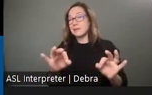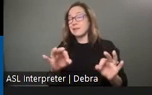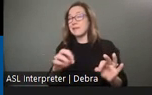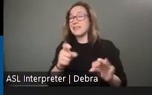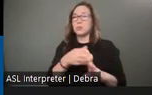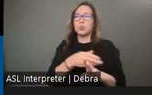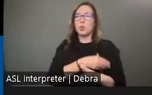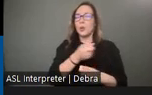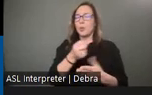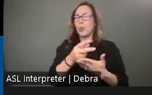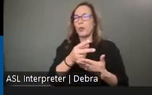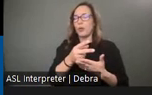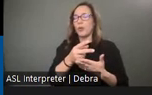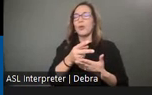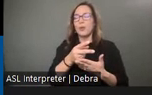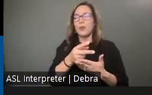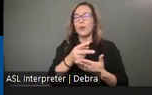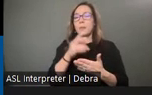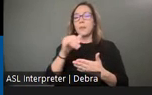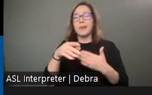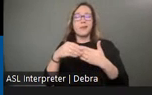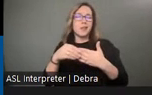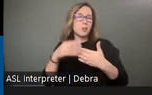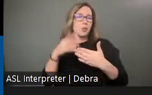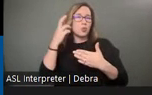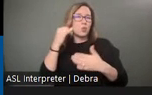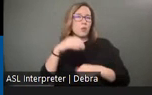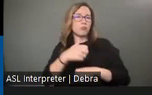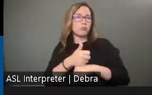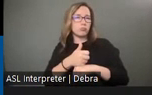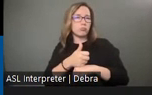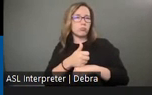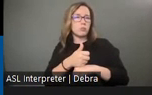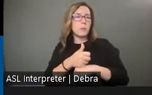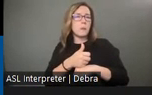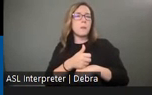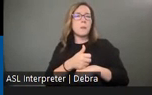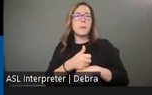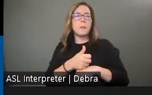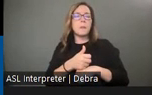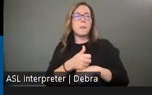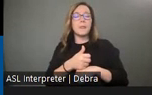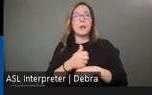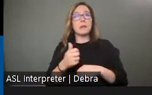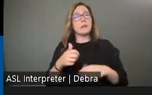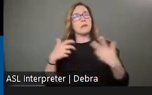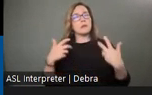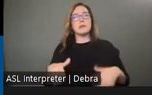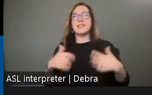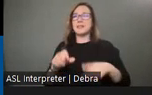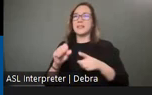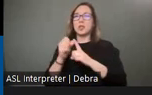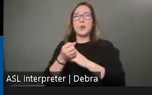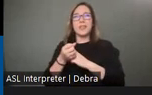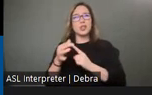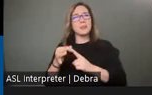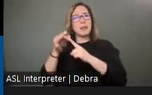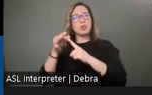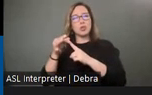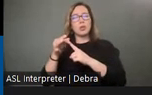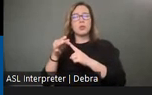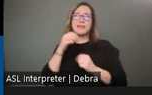And that flexibility was put in place because there were exigent circumstances around COVID. So we know that we're not quite out of COVID.